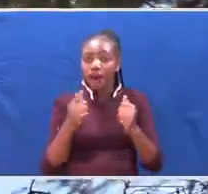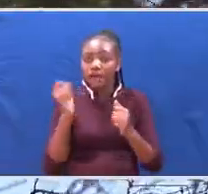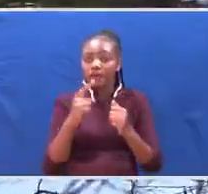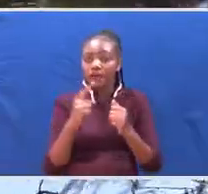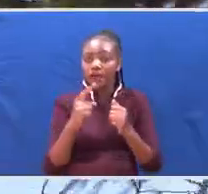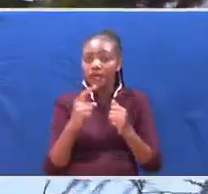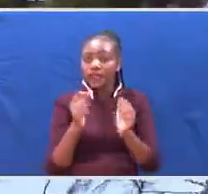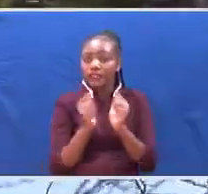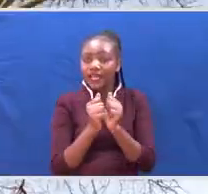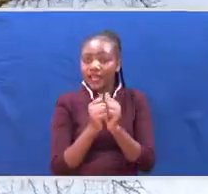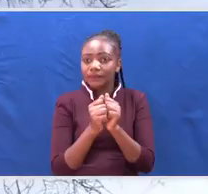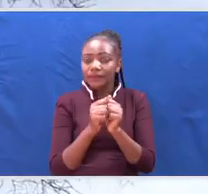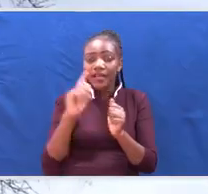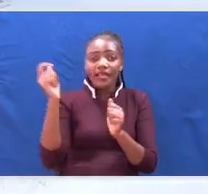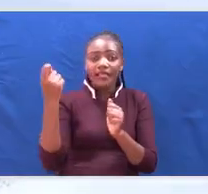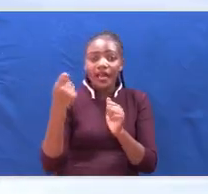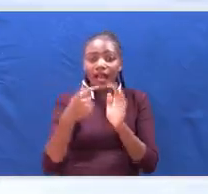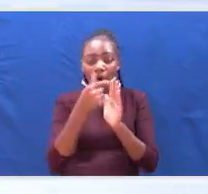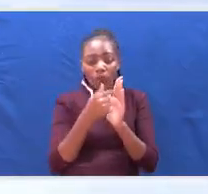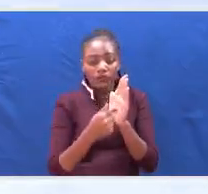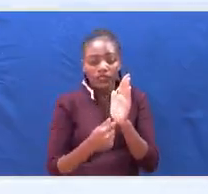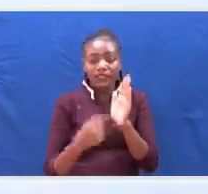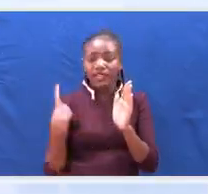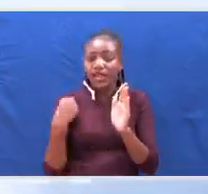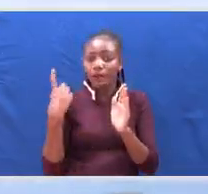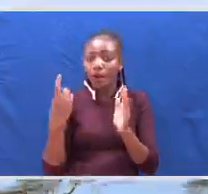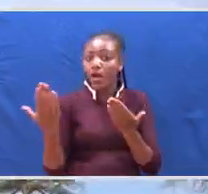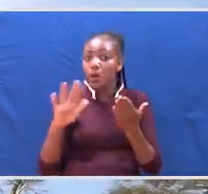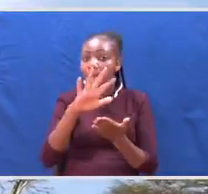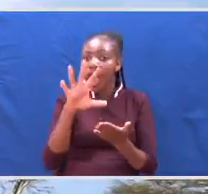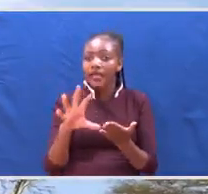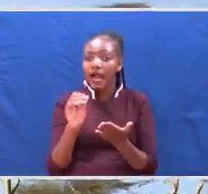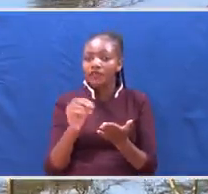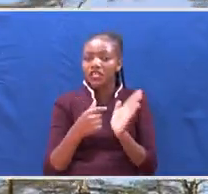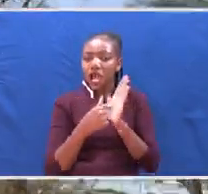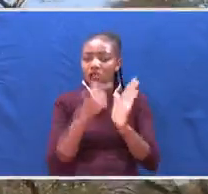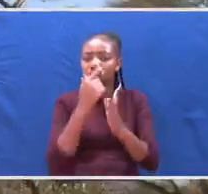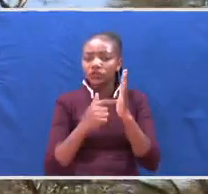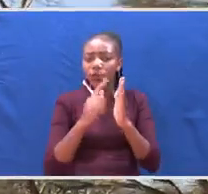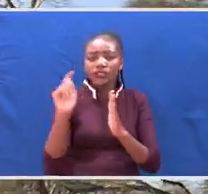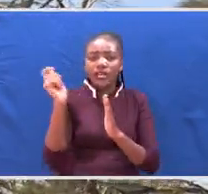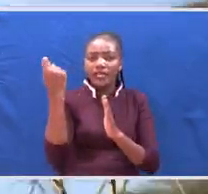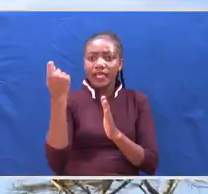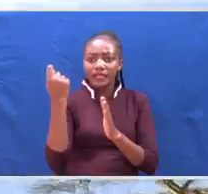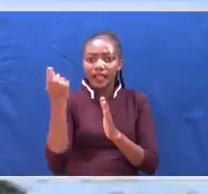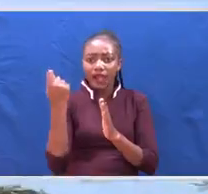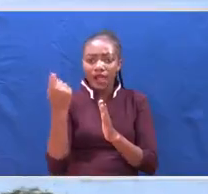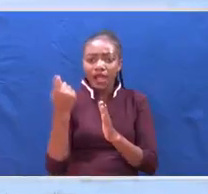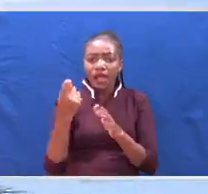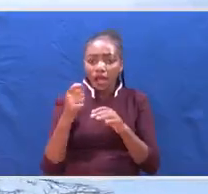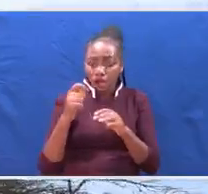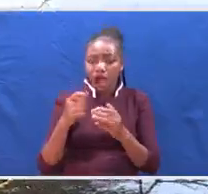month of October, Kenya was ranked top in Africa, an indication that Kenya is home to